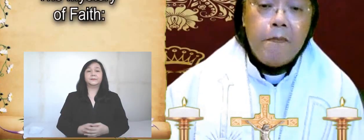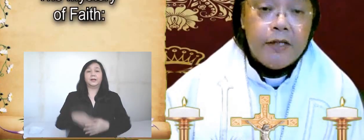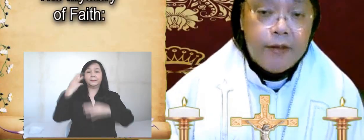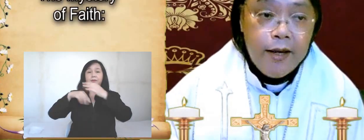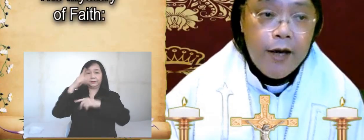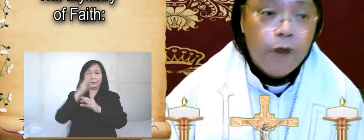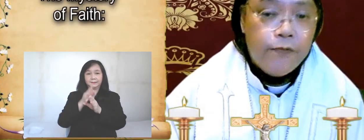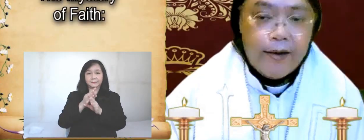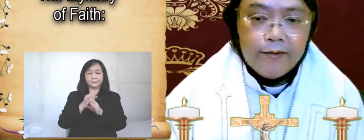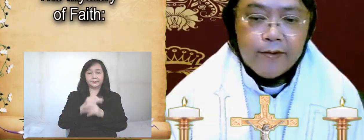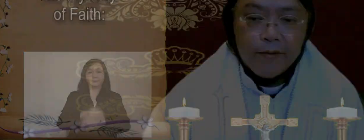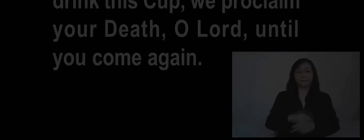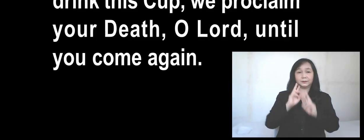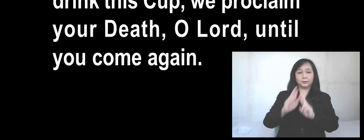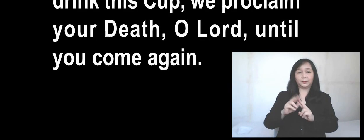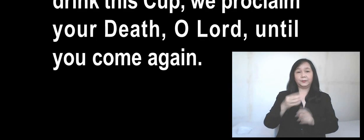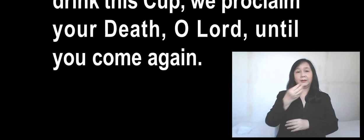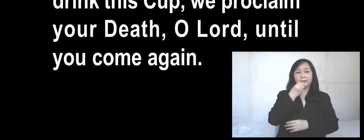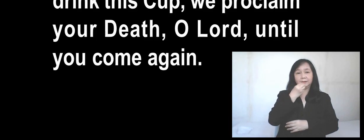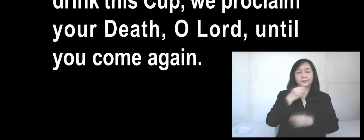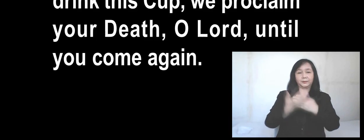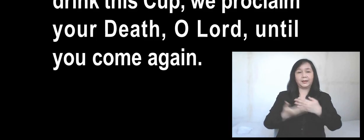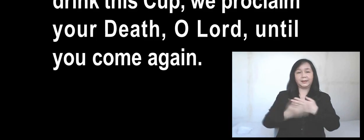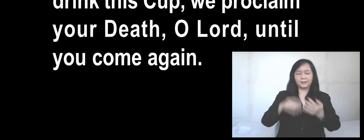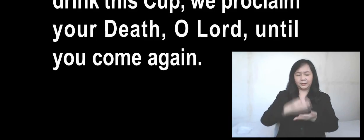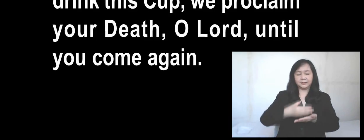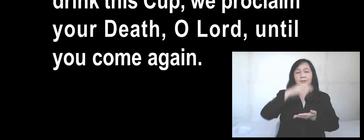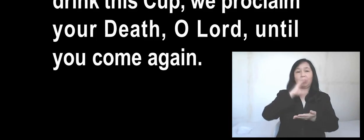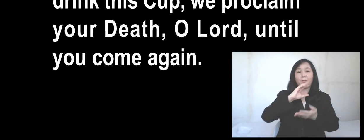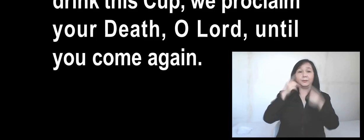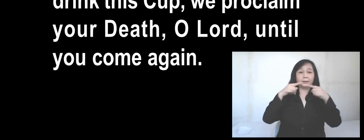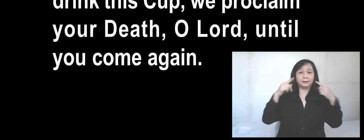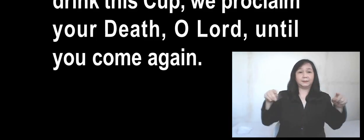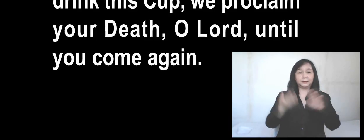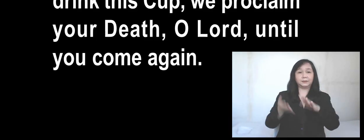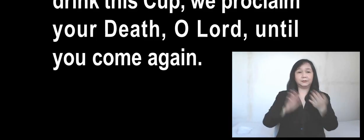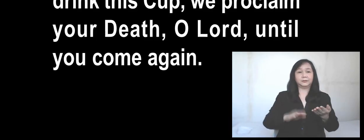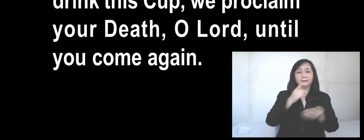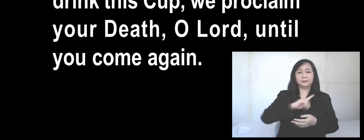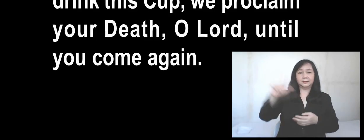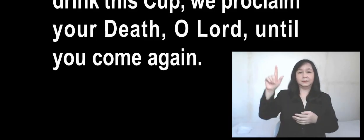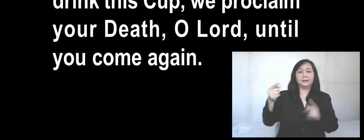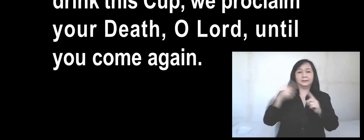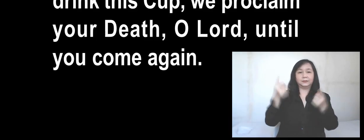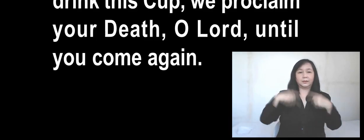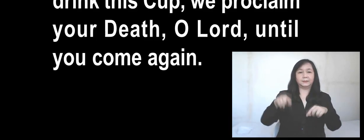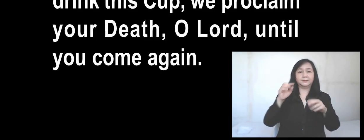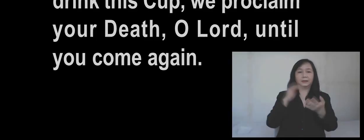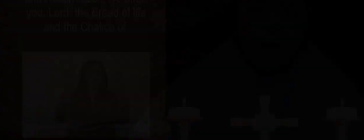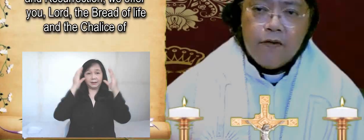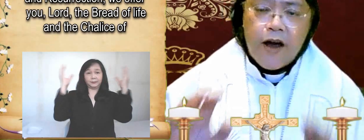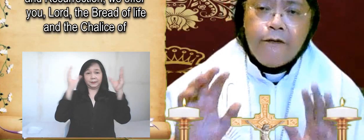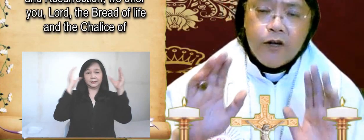The mystery of faith. When we eat this bread and drink this cup, we proclaim your death, O Lord, until you